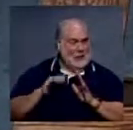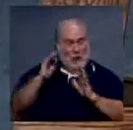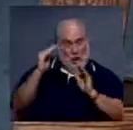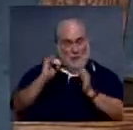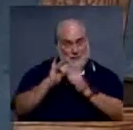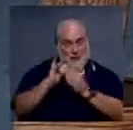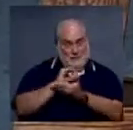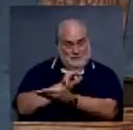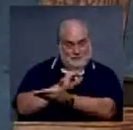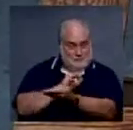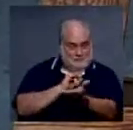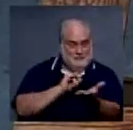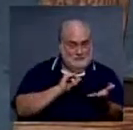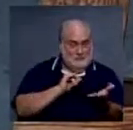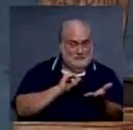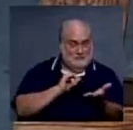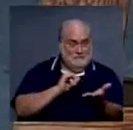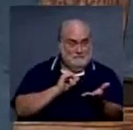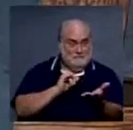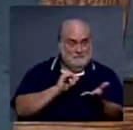of y'all